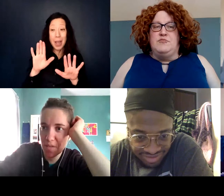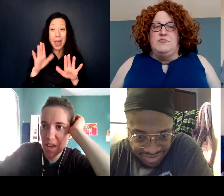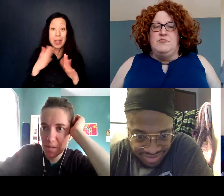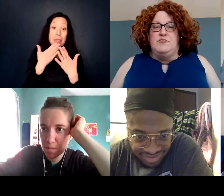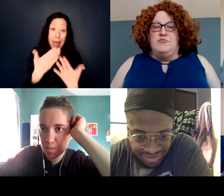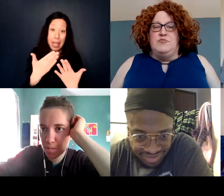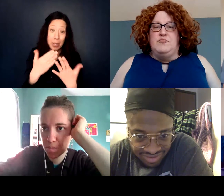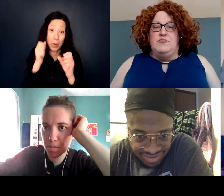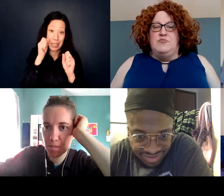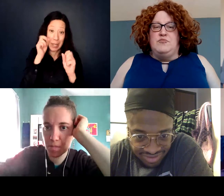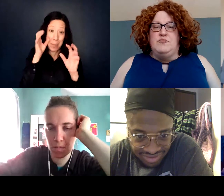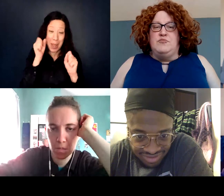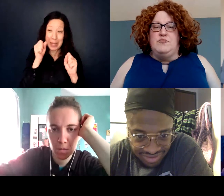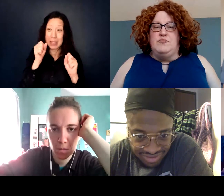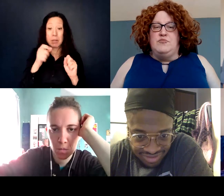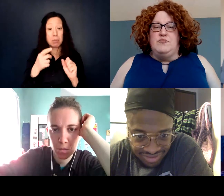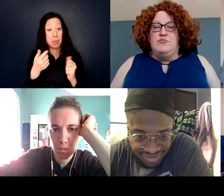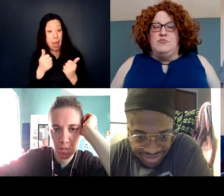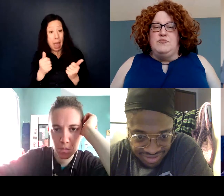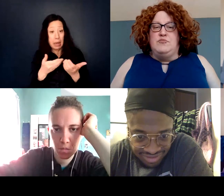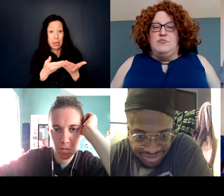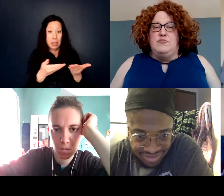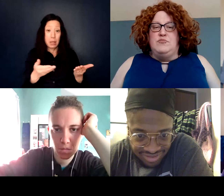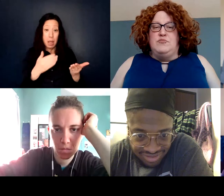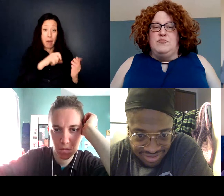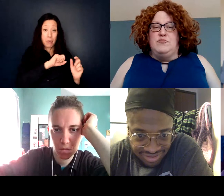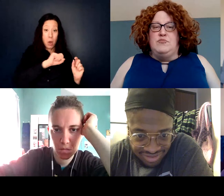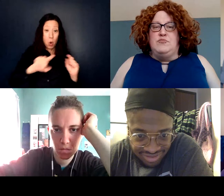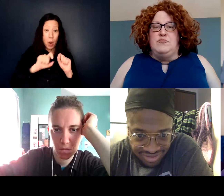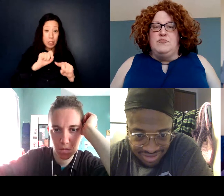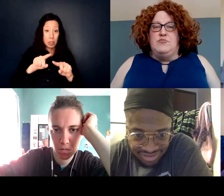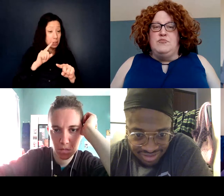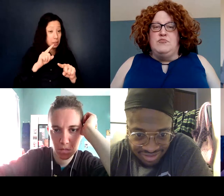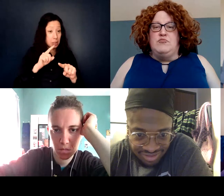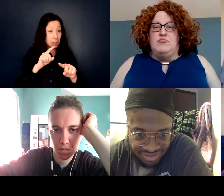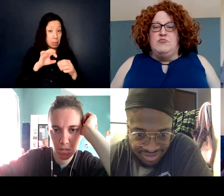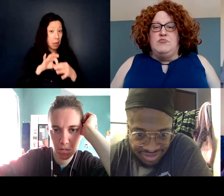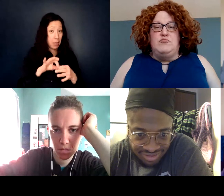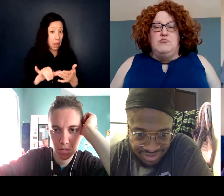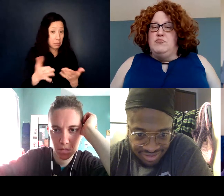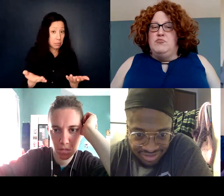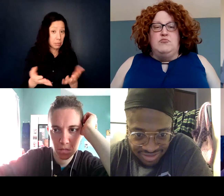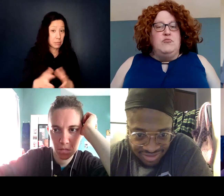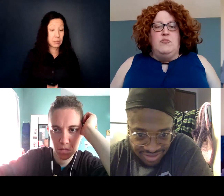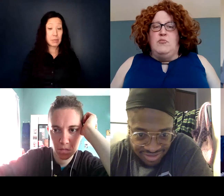questions about any of that?